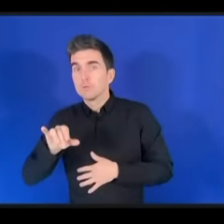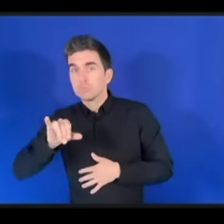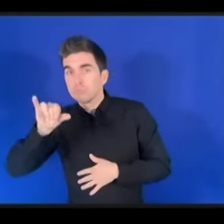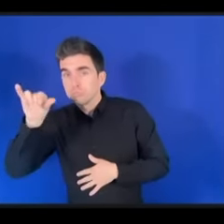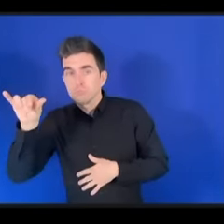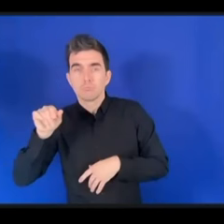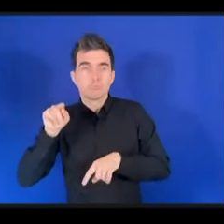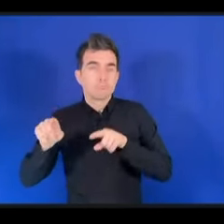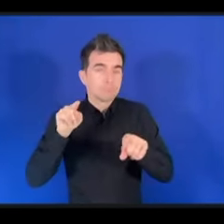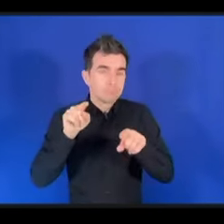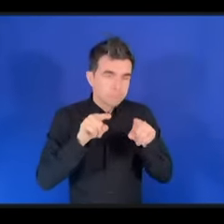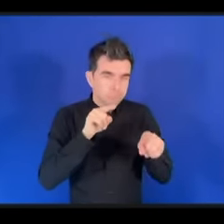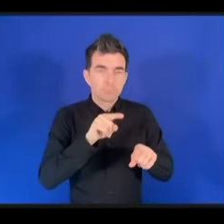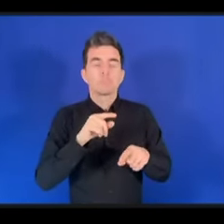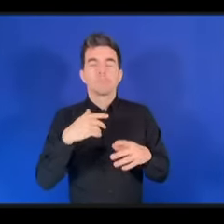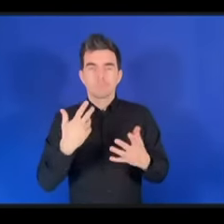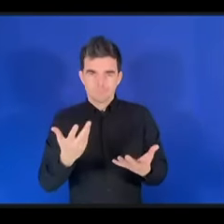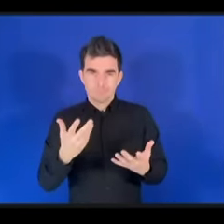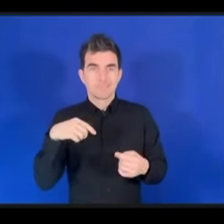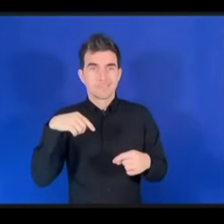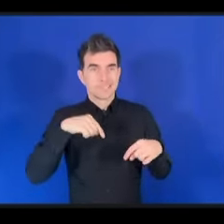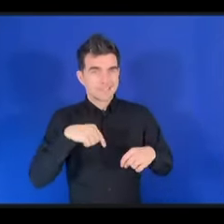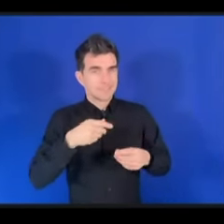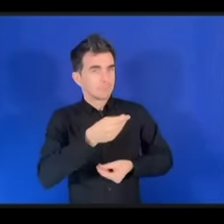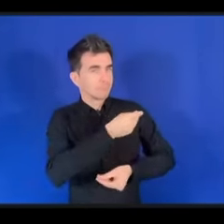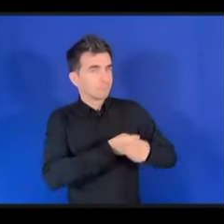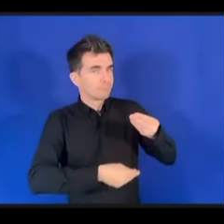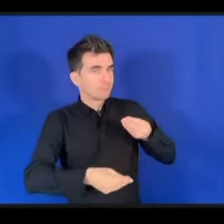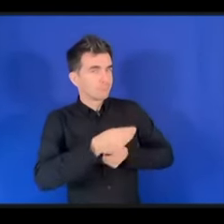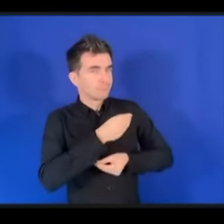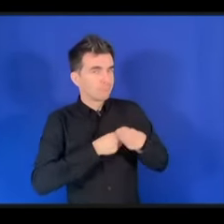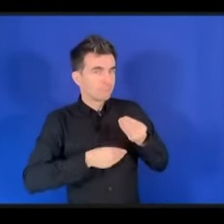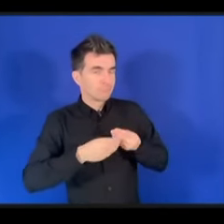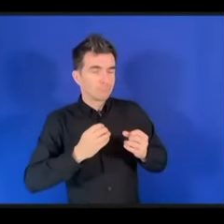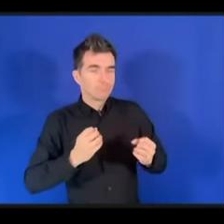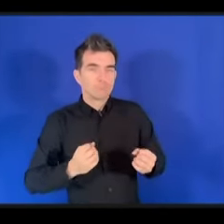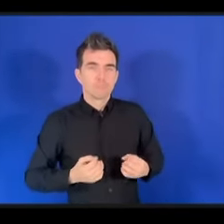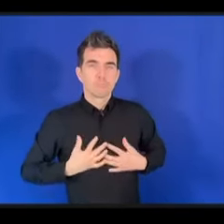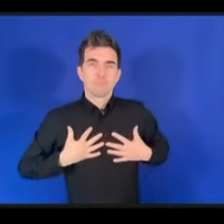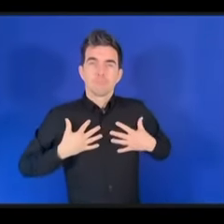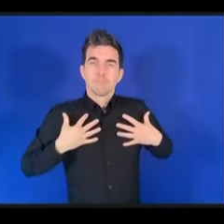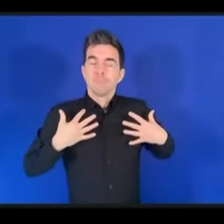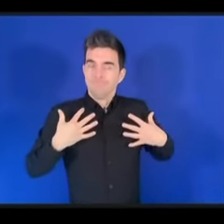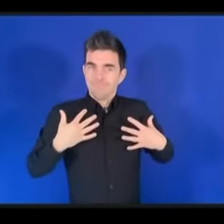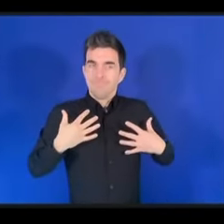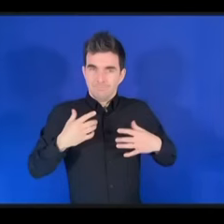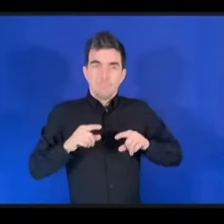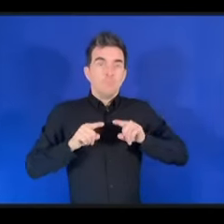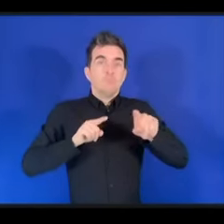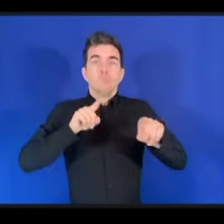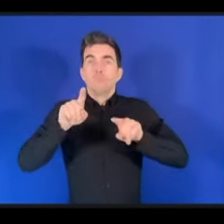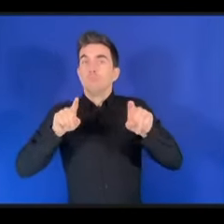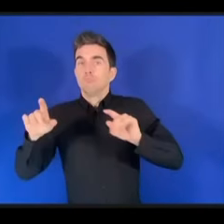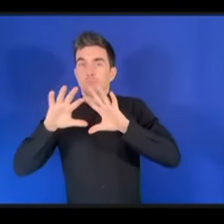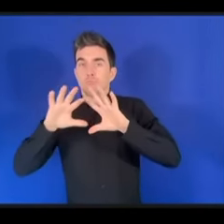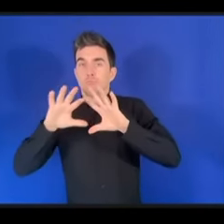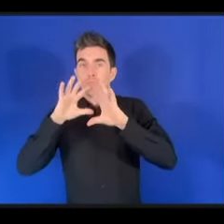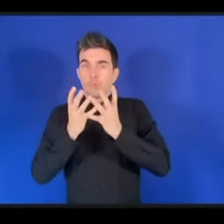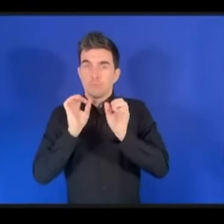even if you go home, and provide bonds of friendship that will last for years to